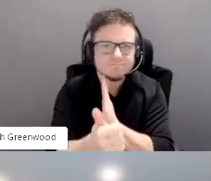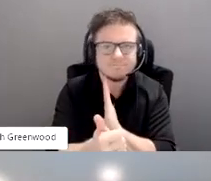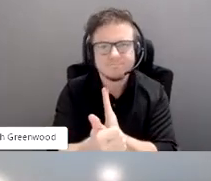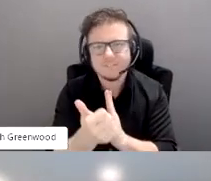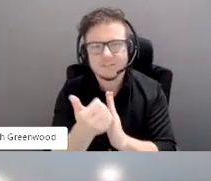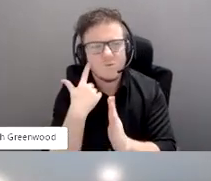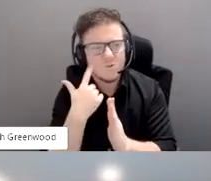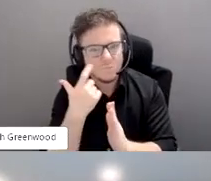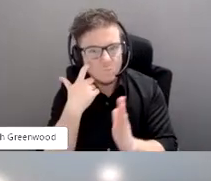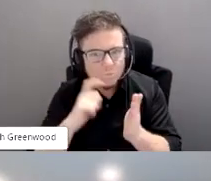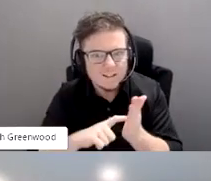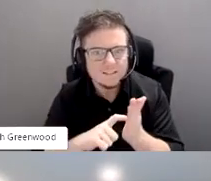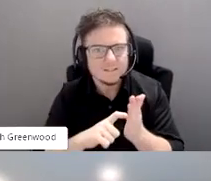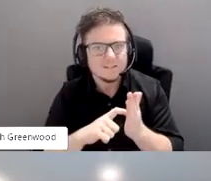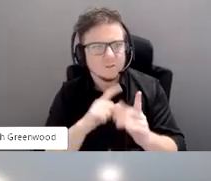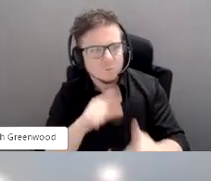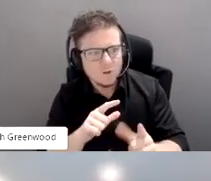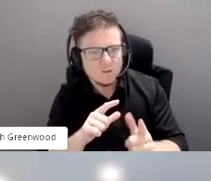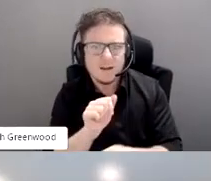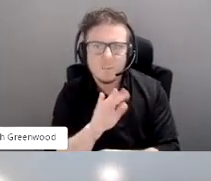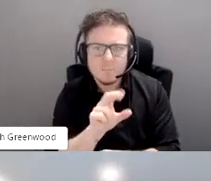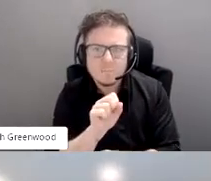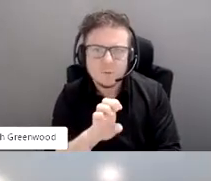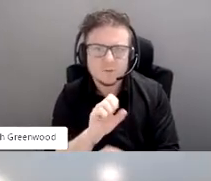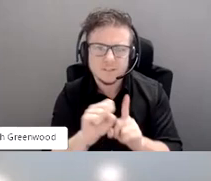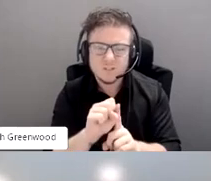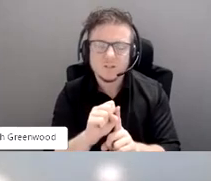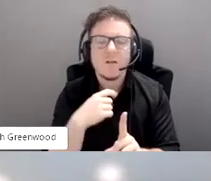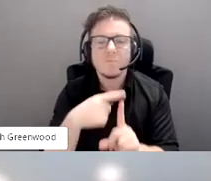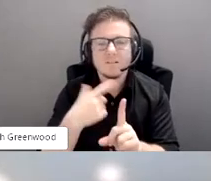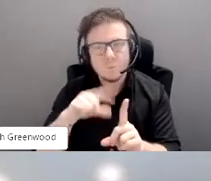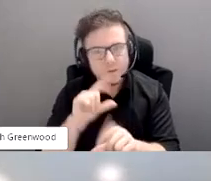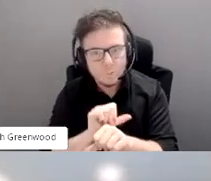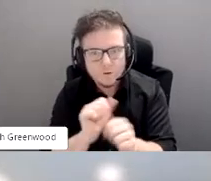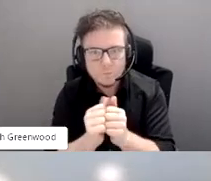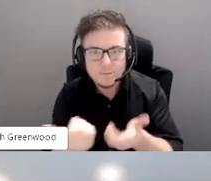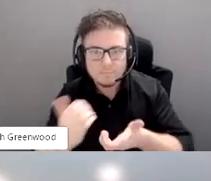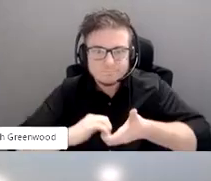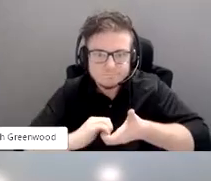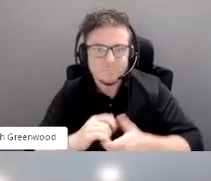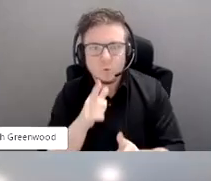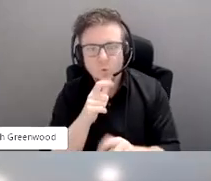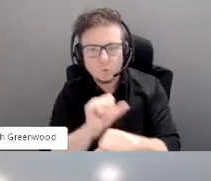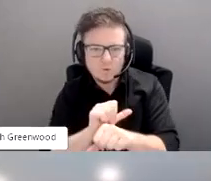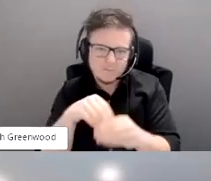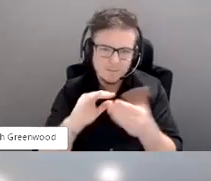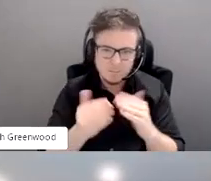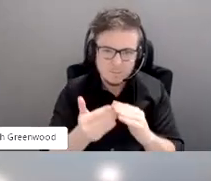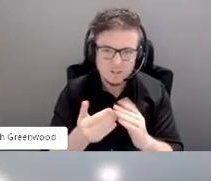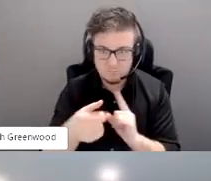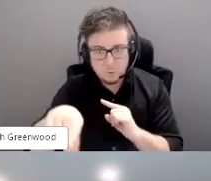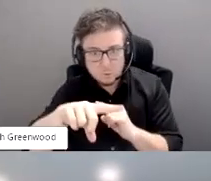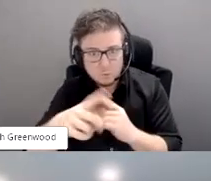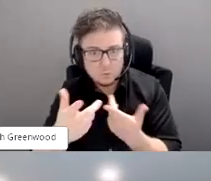responding to abuse. And most importantly, we work with our partners. It's you in that community, in our community, wherever